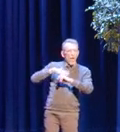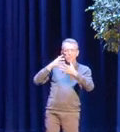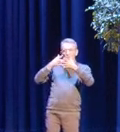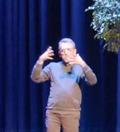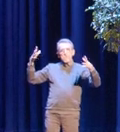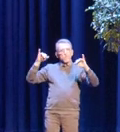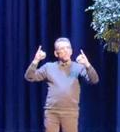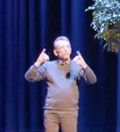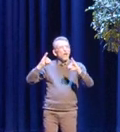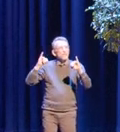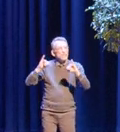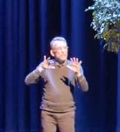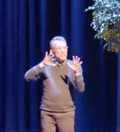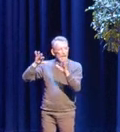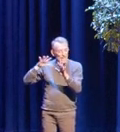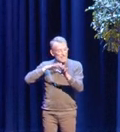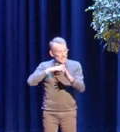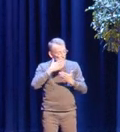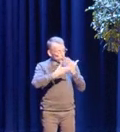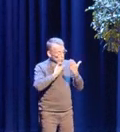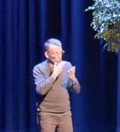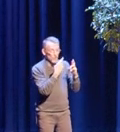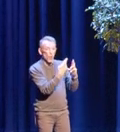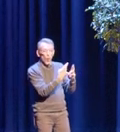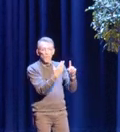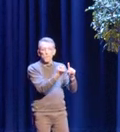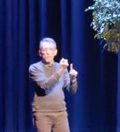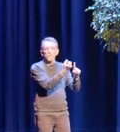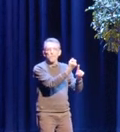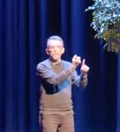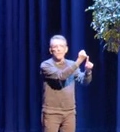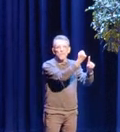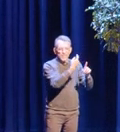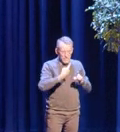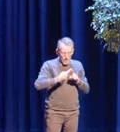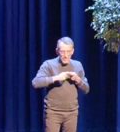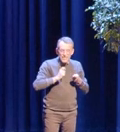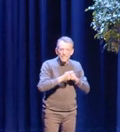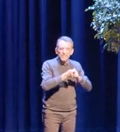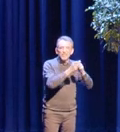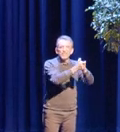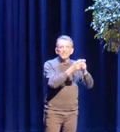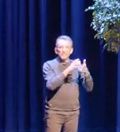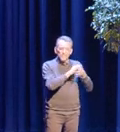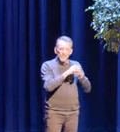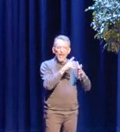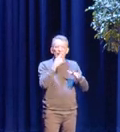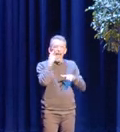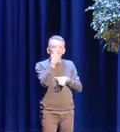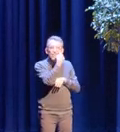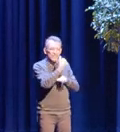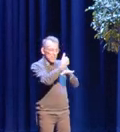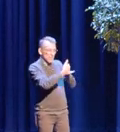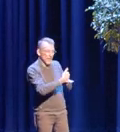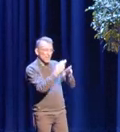of the crisis. But we need these stories of hope. We need what we call in the Rapid Transition Alliance evidence-based hope, evidence about